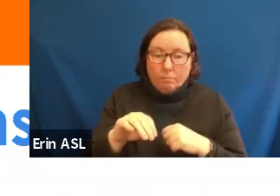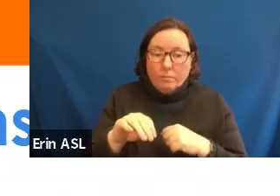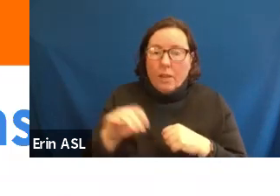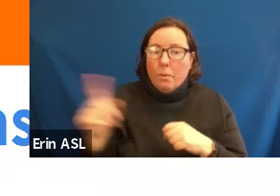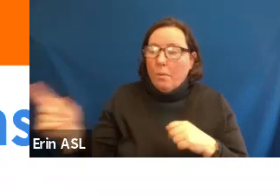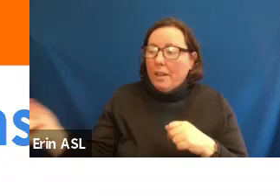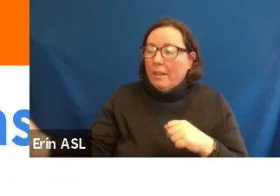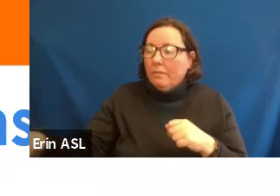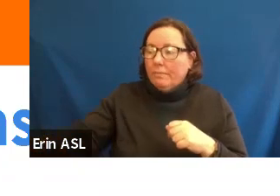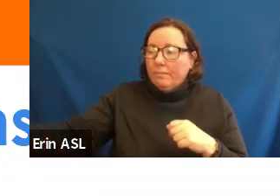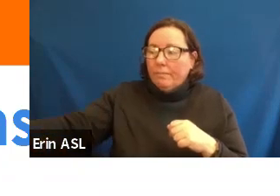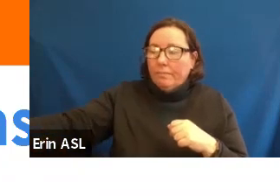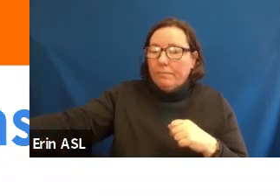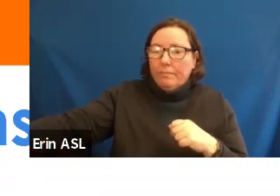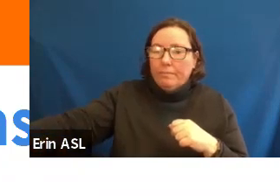So